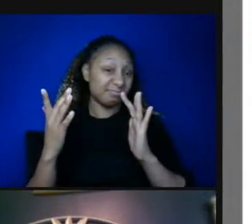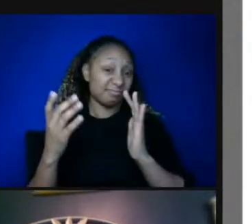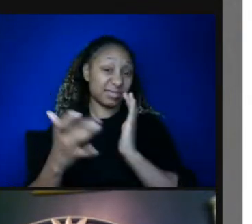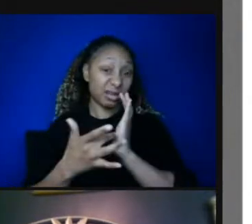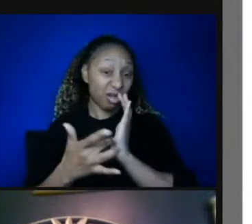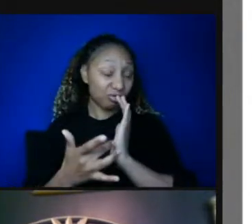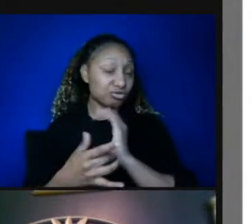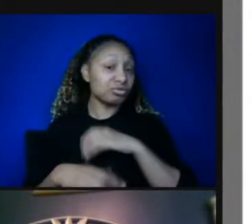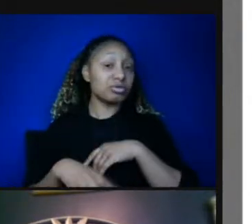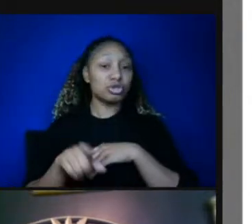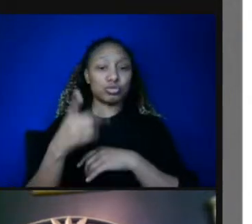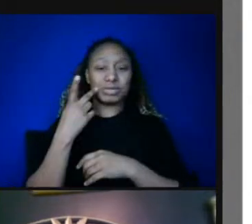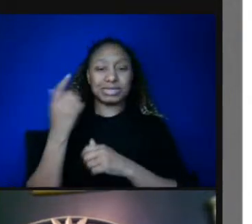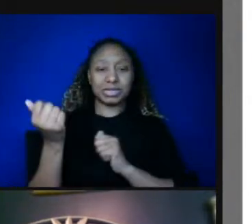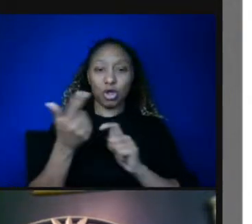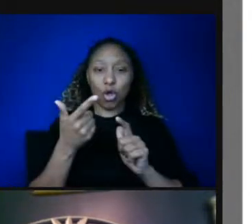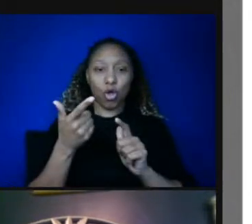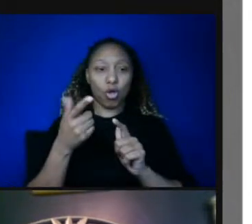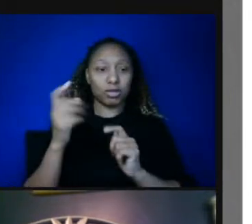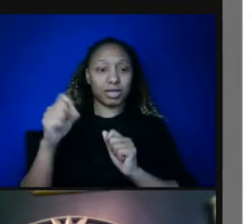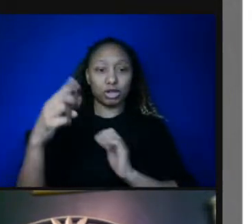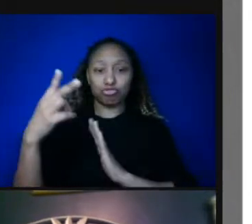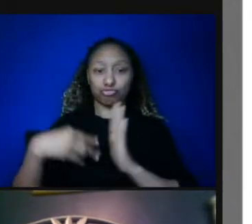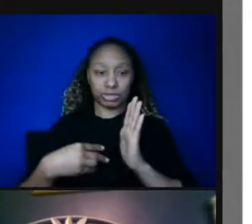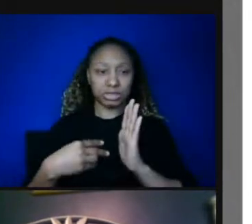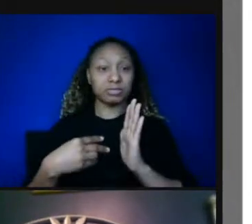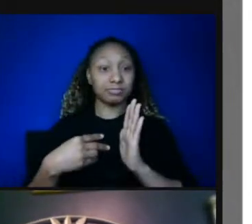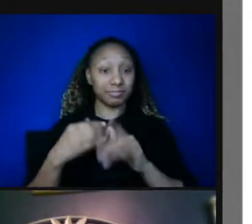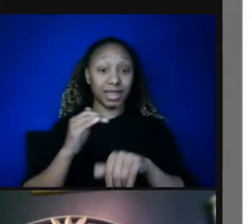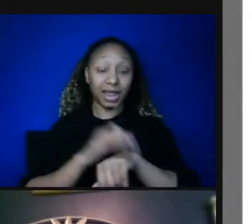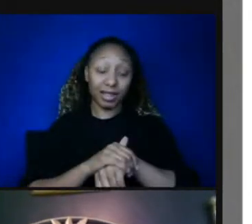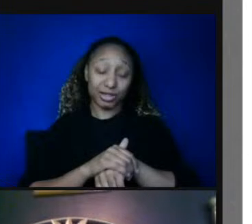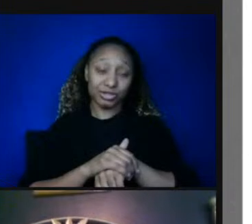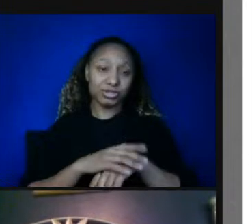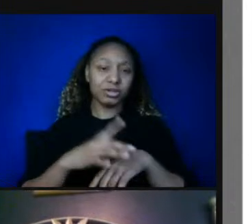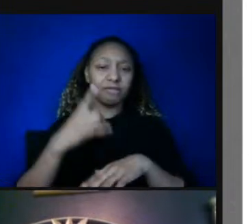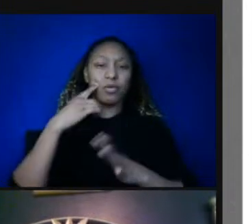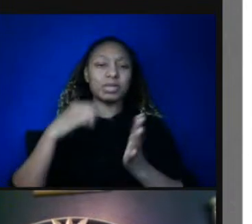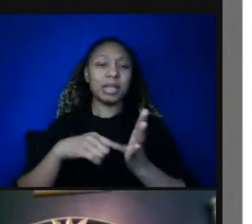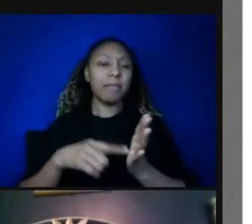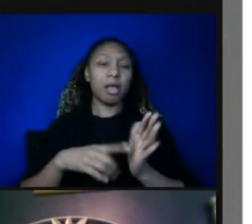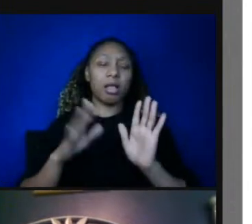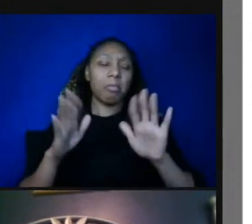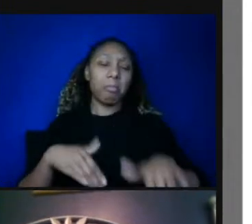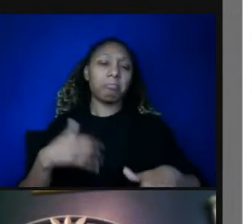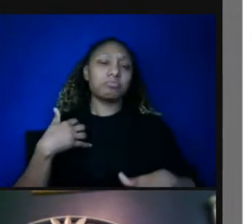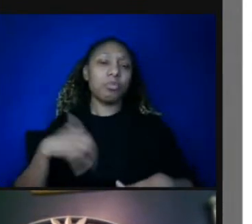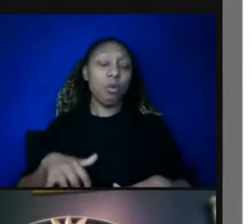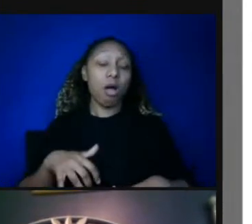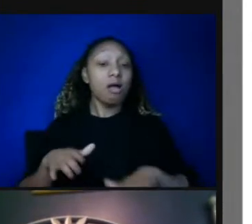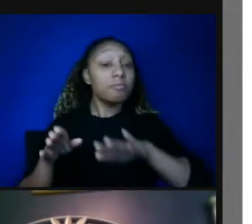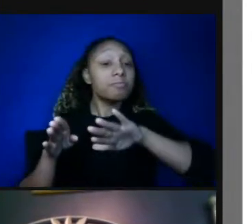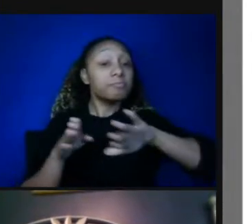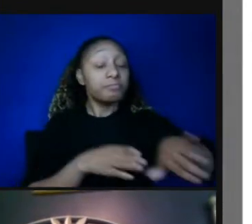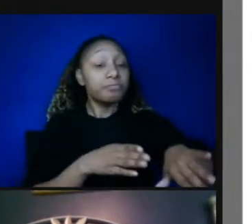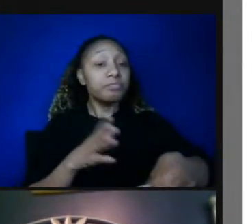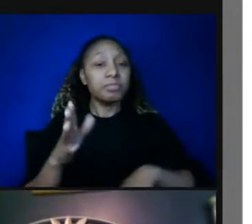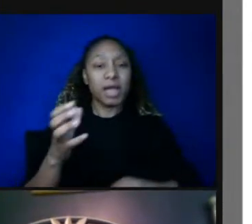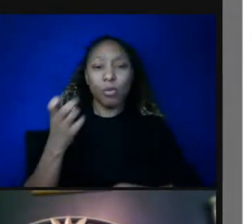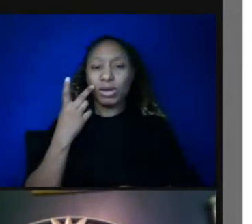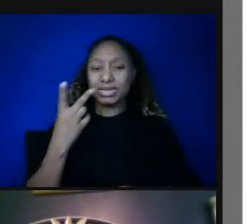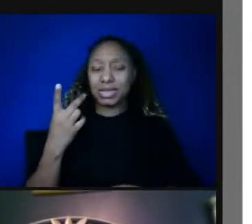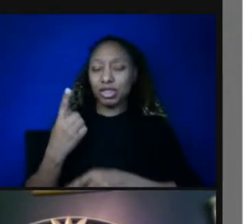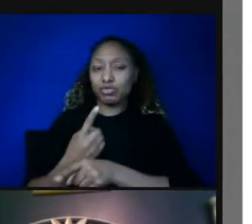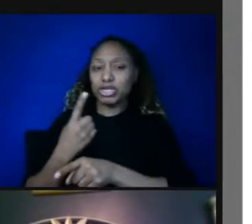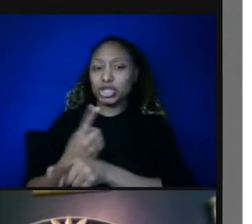pages of it here and read it in modern English. But say that doesn't suit you, right? And I want to see the original